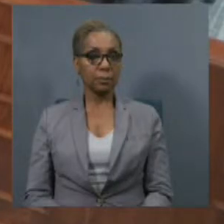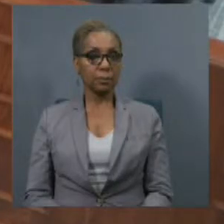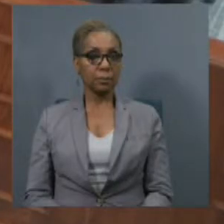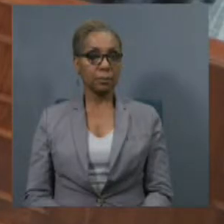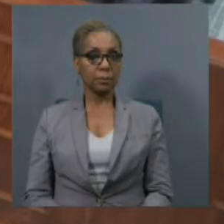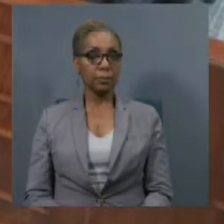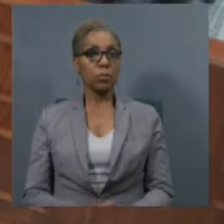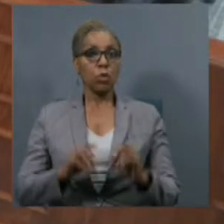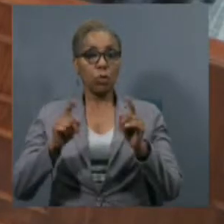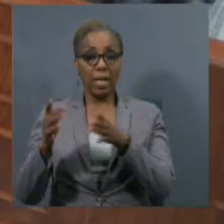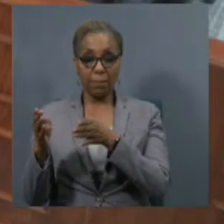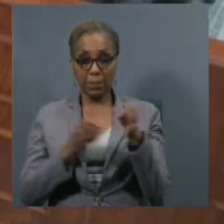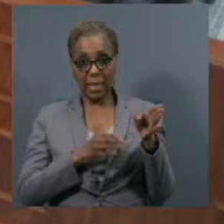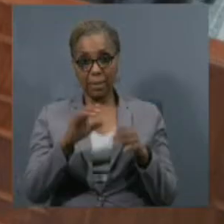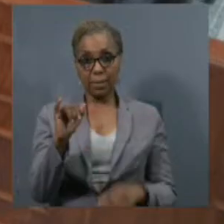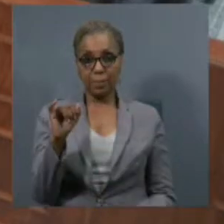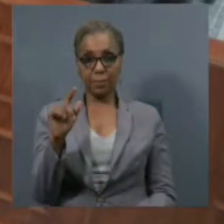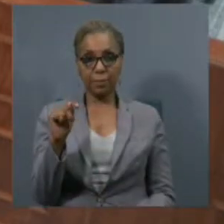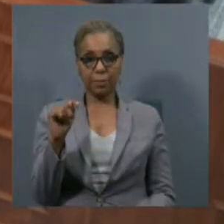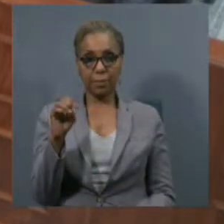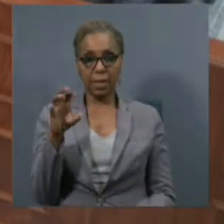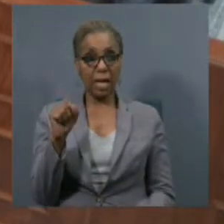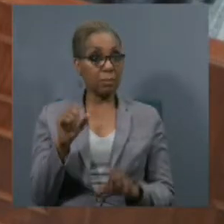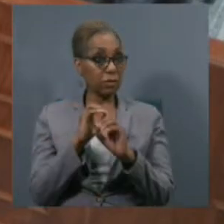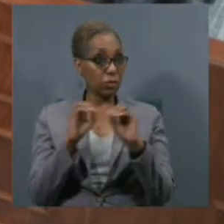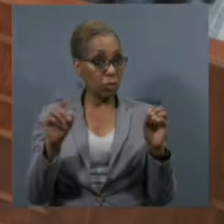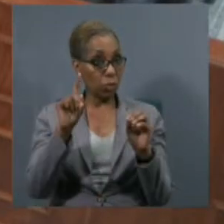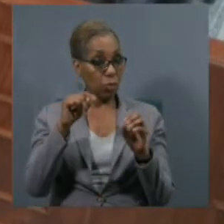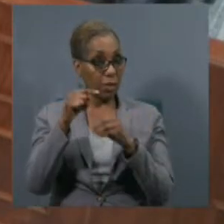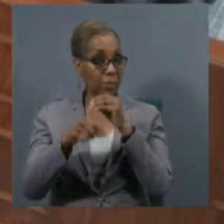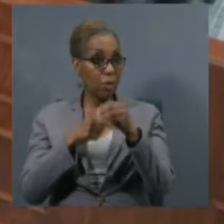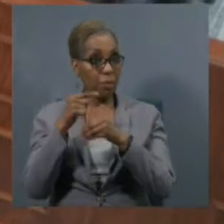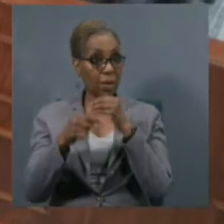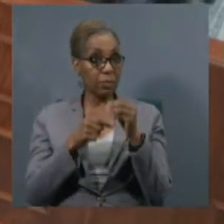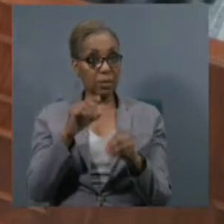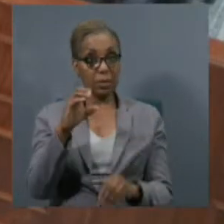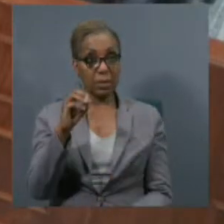Anything on the planning items, since there are no questions on the consent agenda?